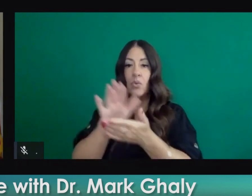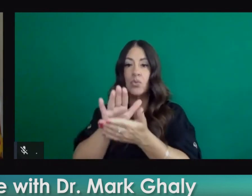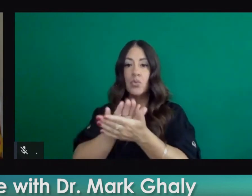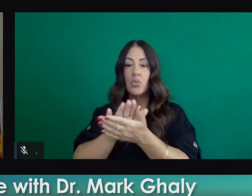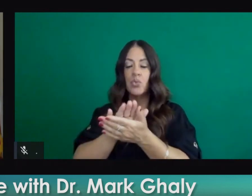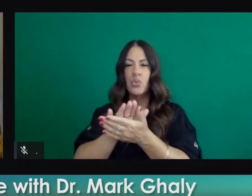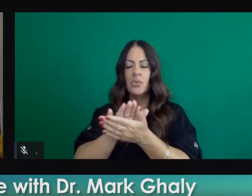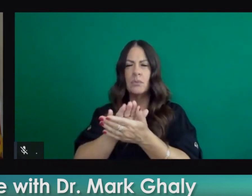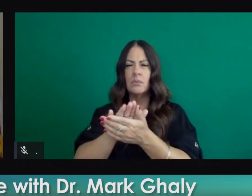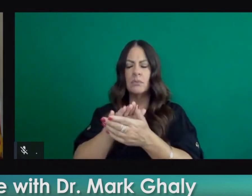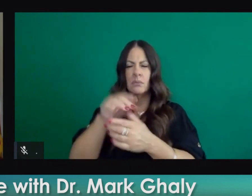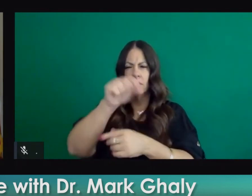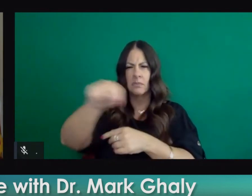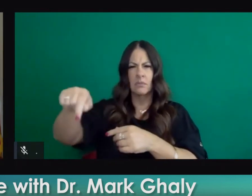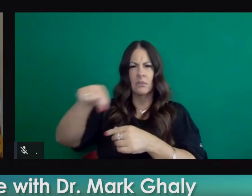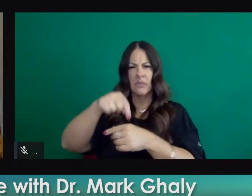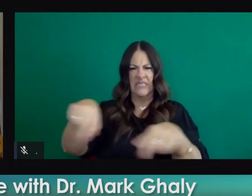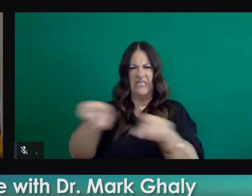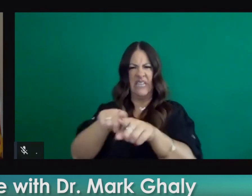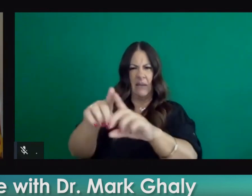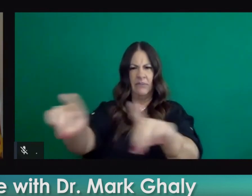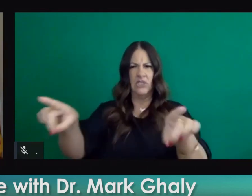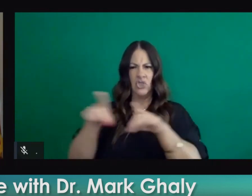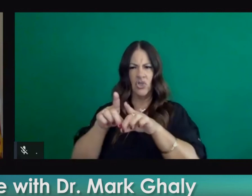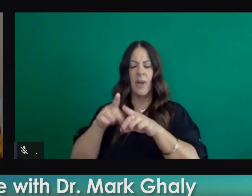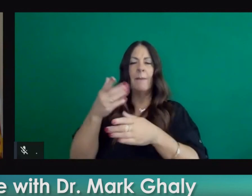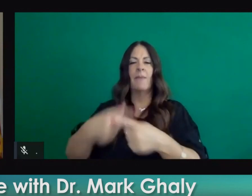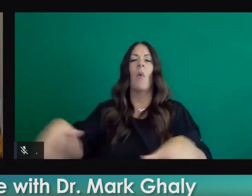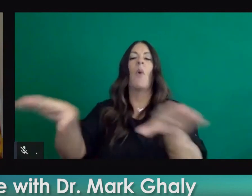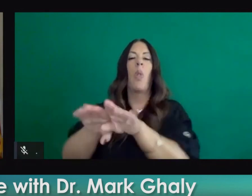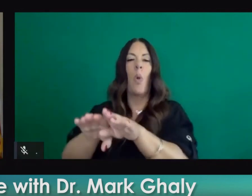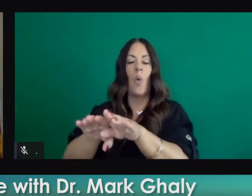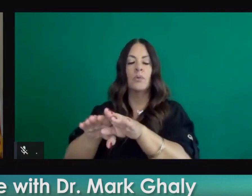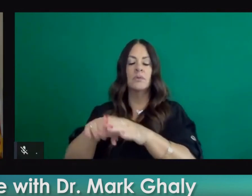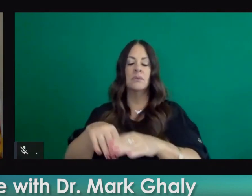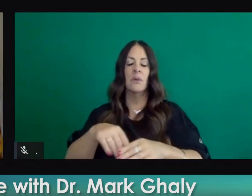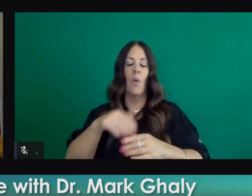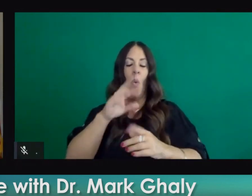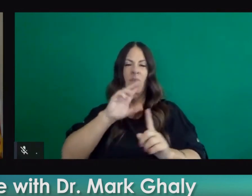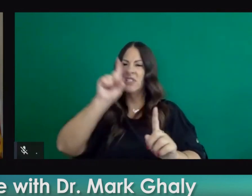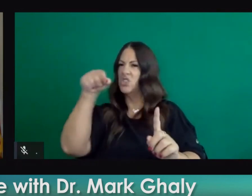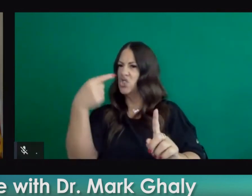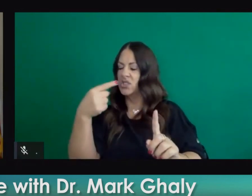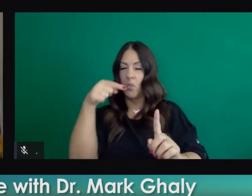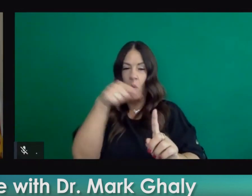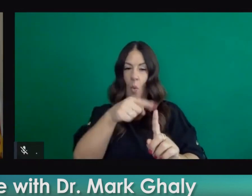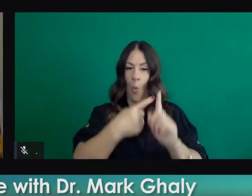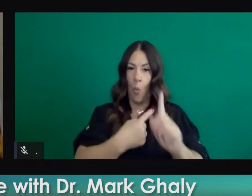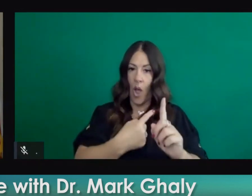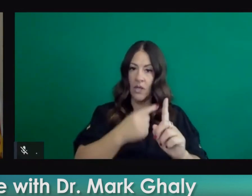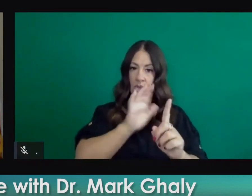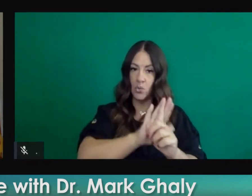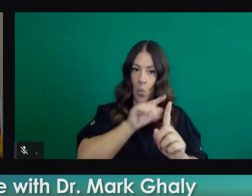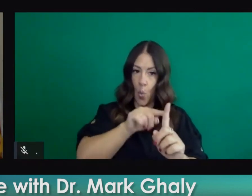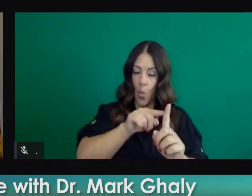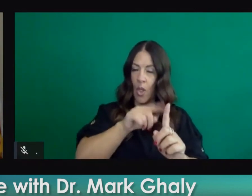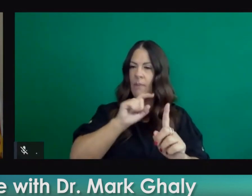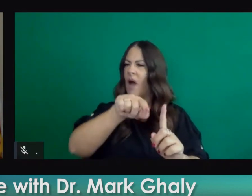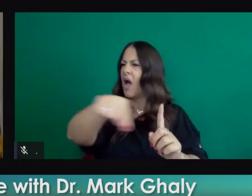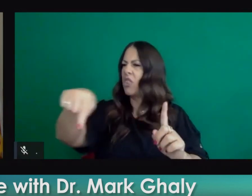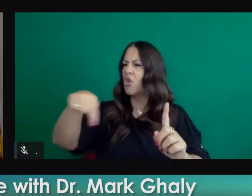a district, you may see the entire district close. And in counties with multiple districts, you may see different